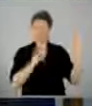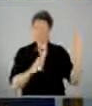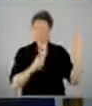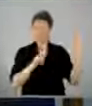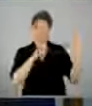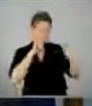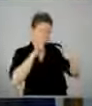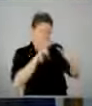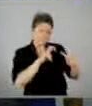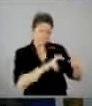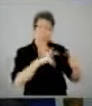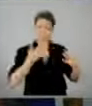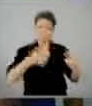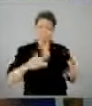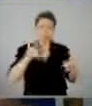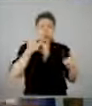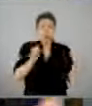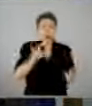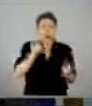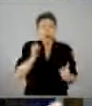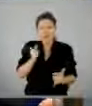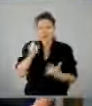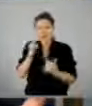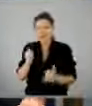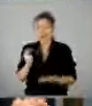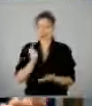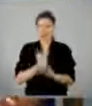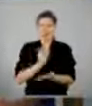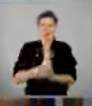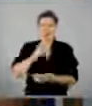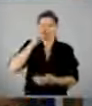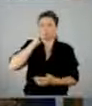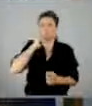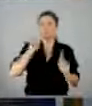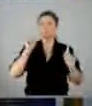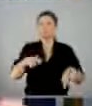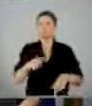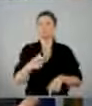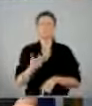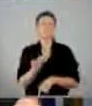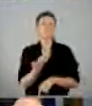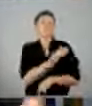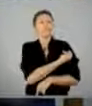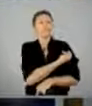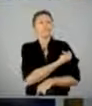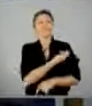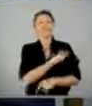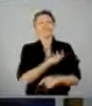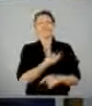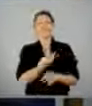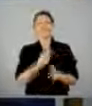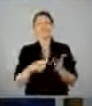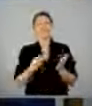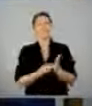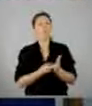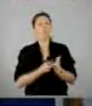of trials, because as time goes on, you have more people who may or may not get COVID from these